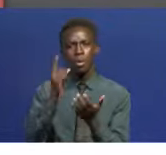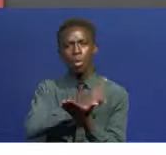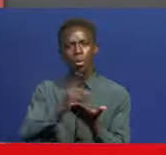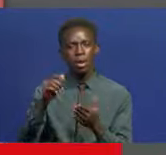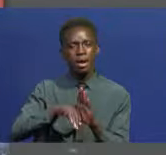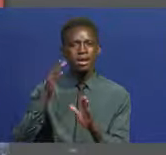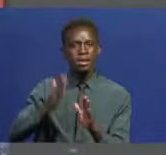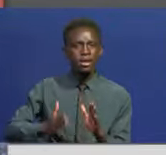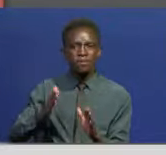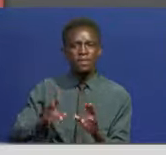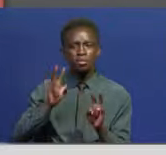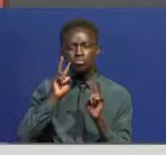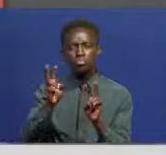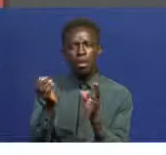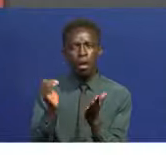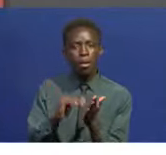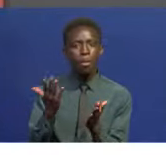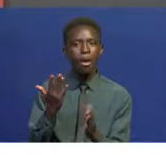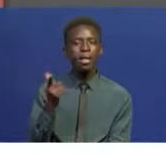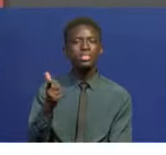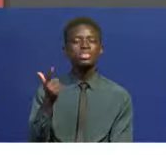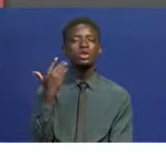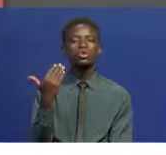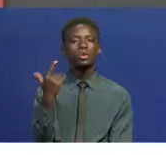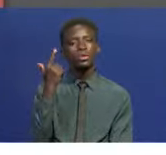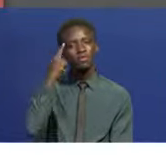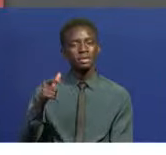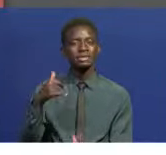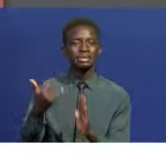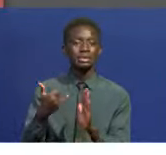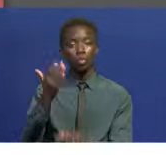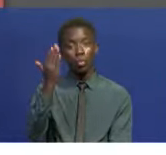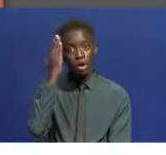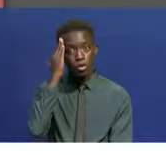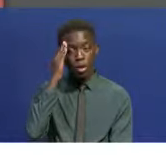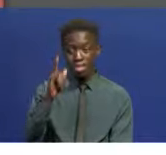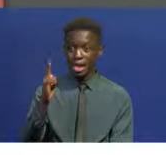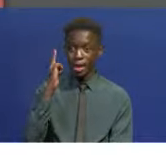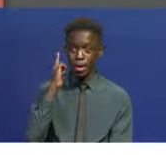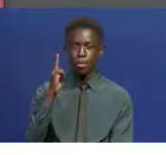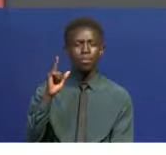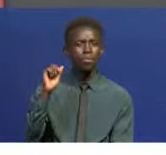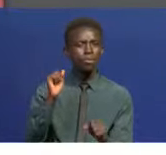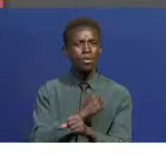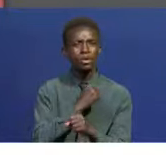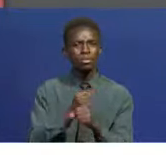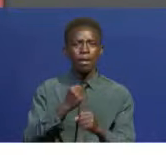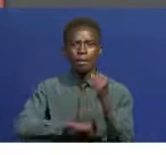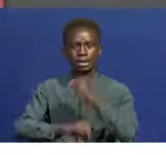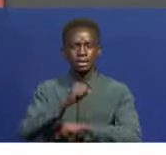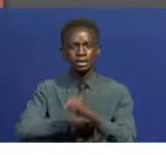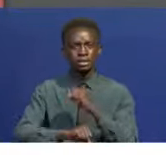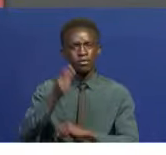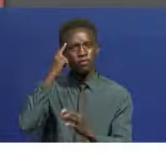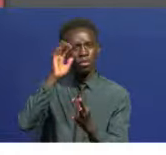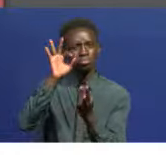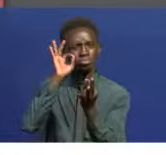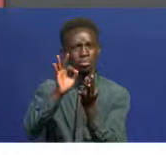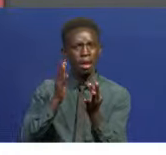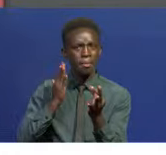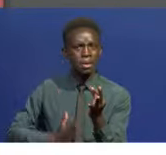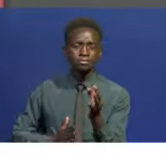at the document for the industry. But you know, a law cannot be enacted for a specific people,